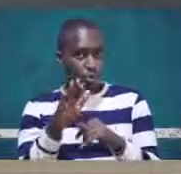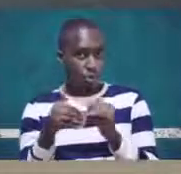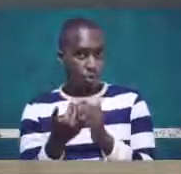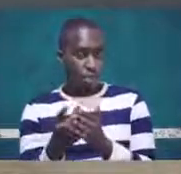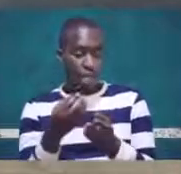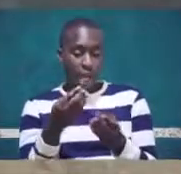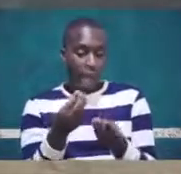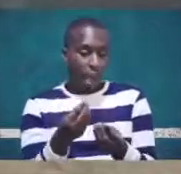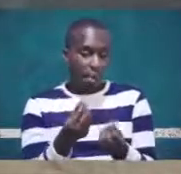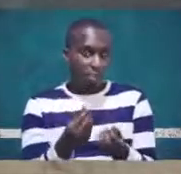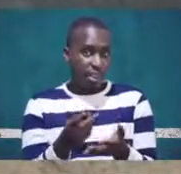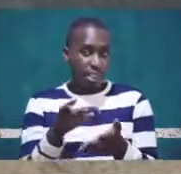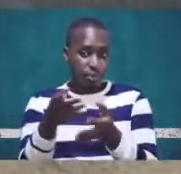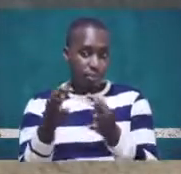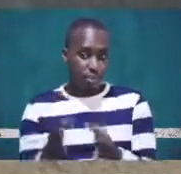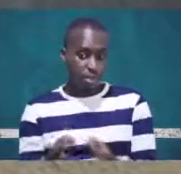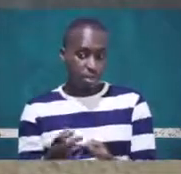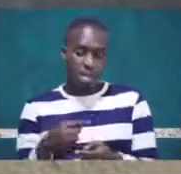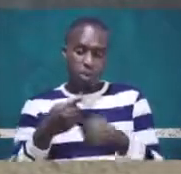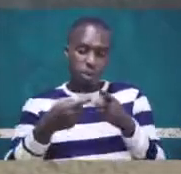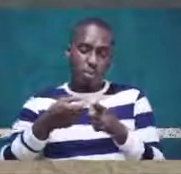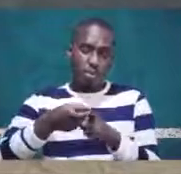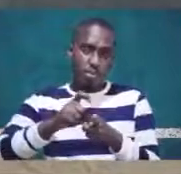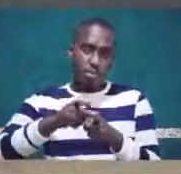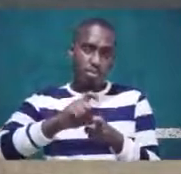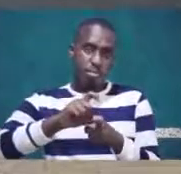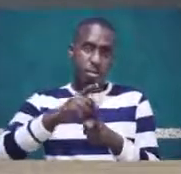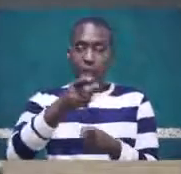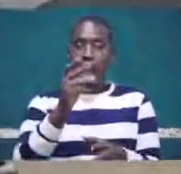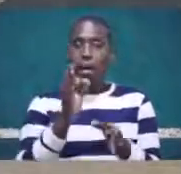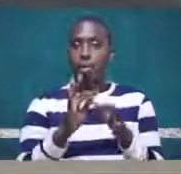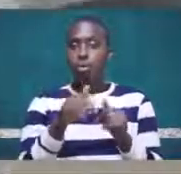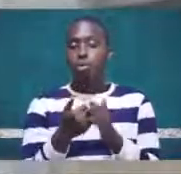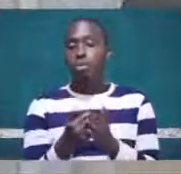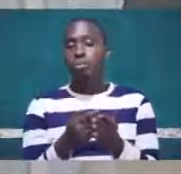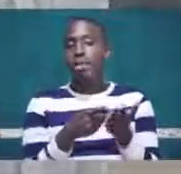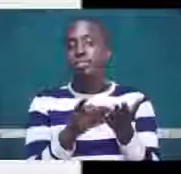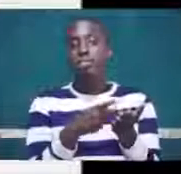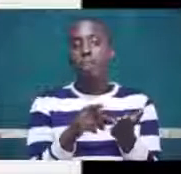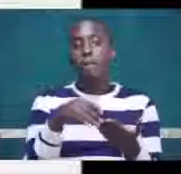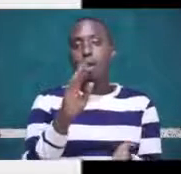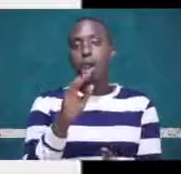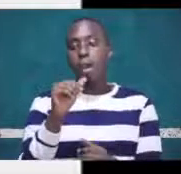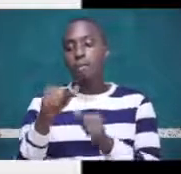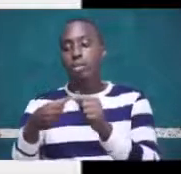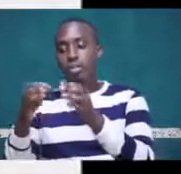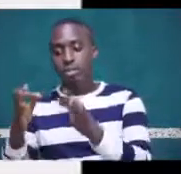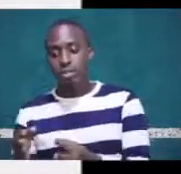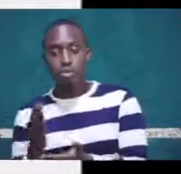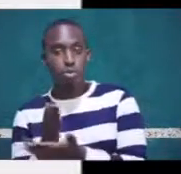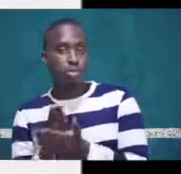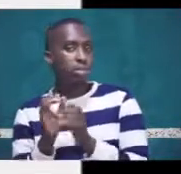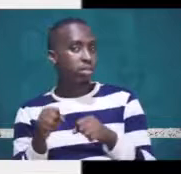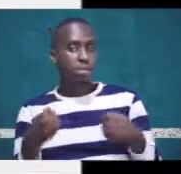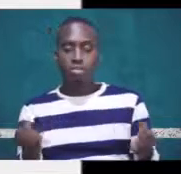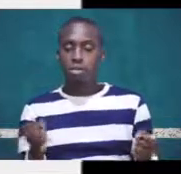price of the commodity is increasing. So here consumers will buy more of the commodity such that they